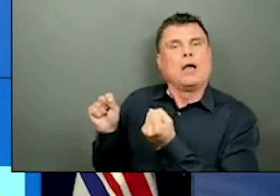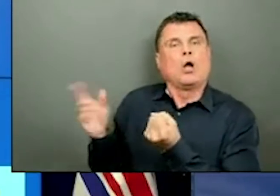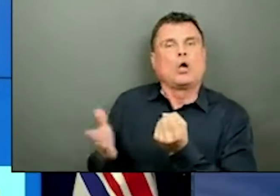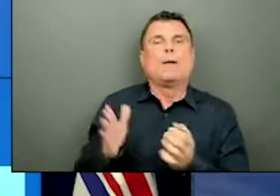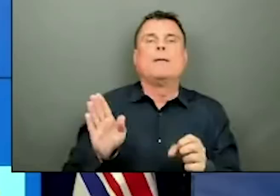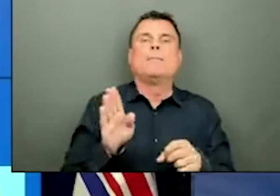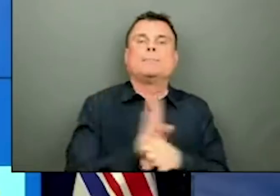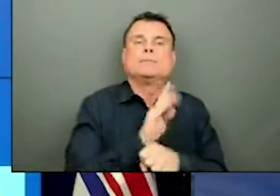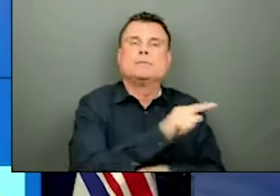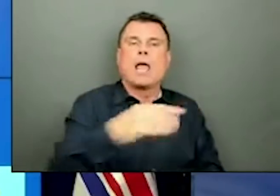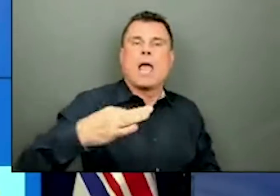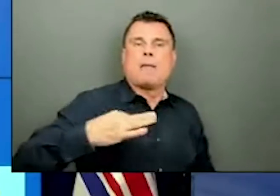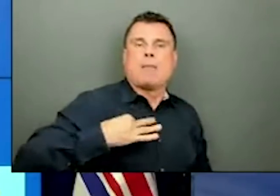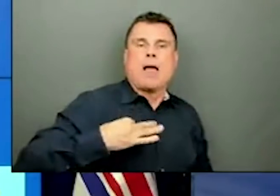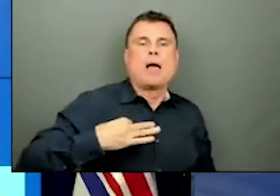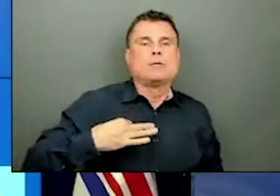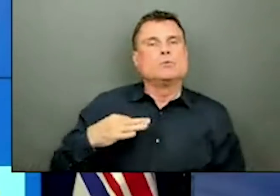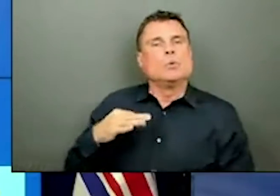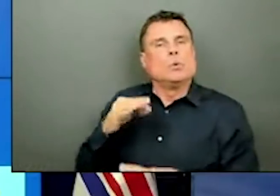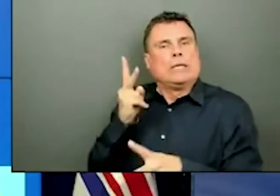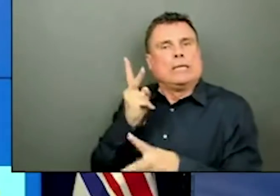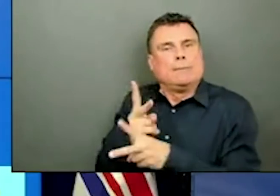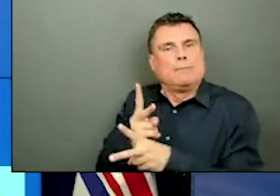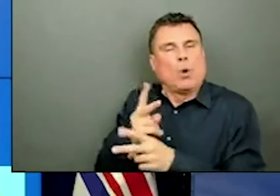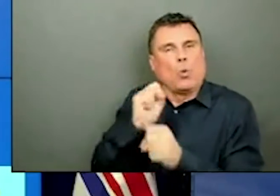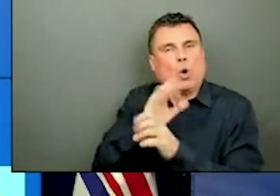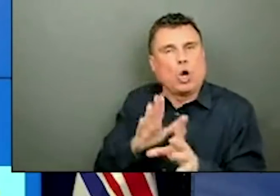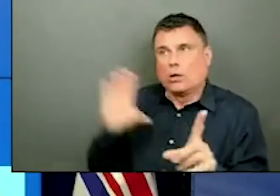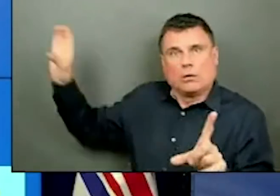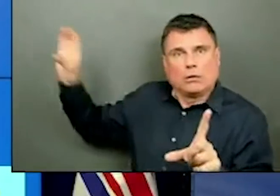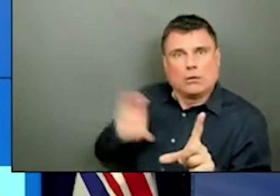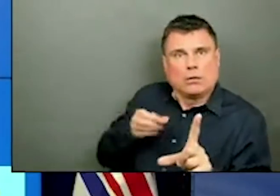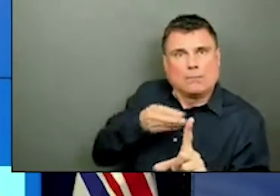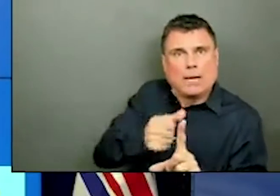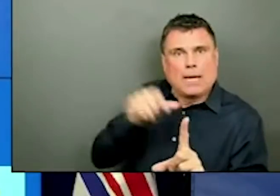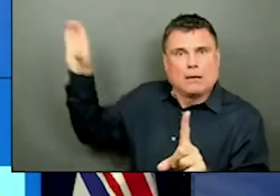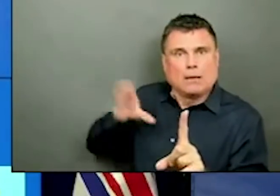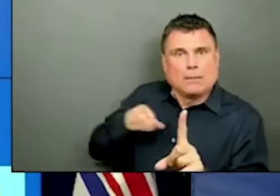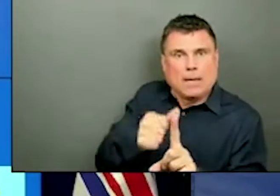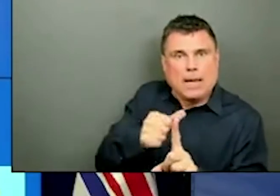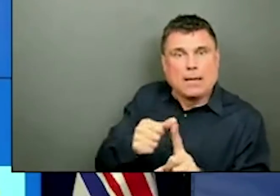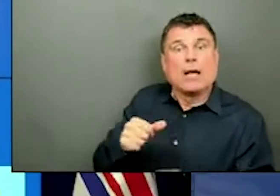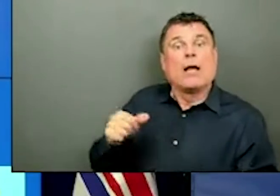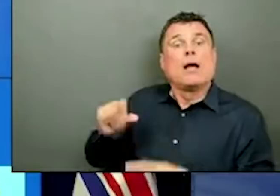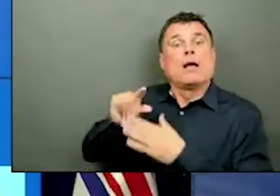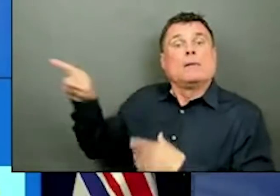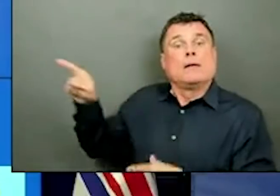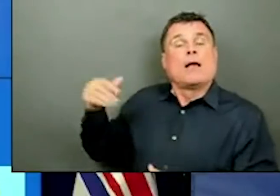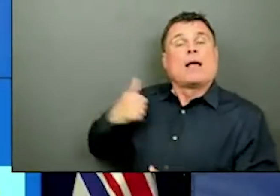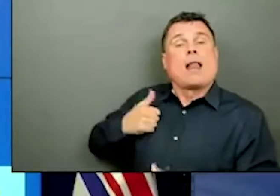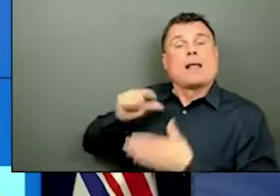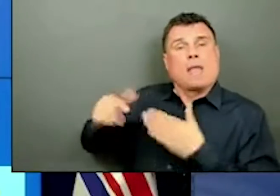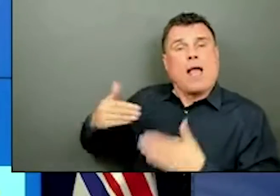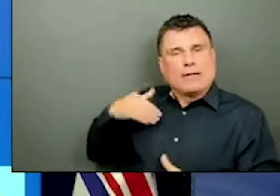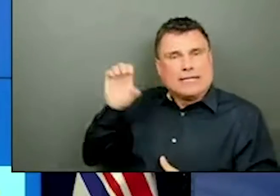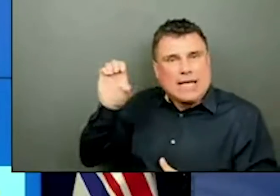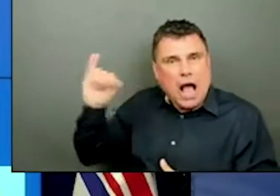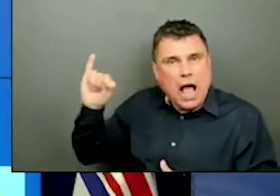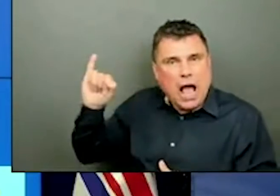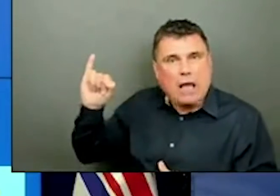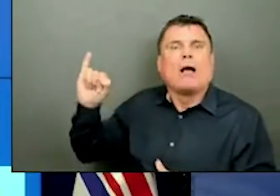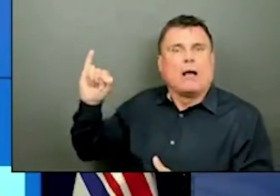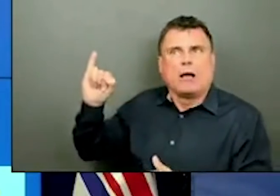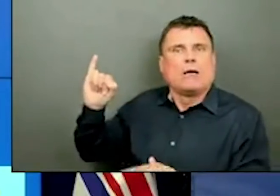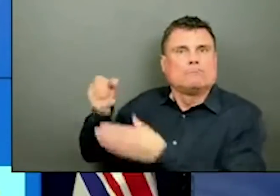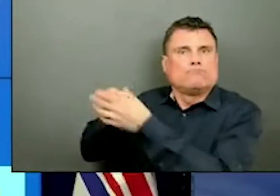fiscally can. There's also the federal EI program, which has been expanded during COVID, and for those that don't qualify, they can